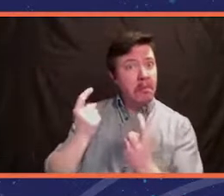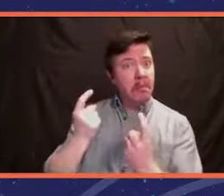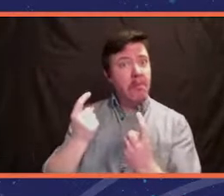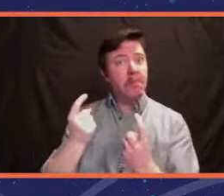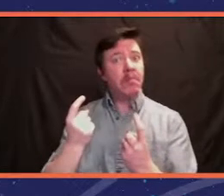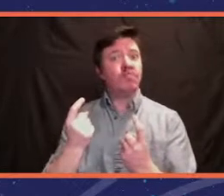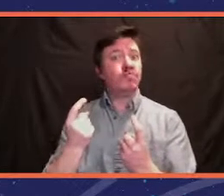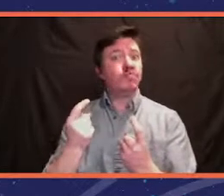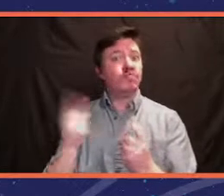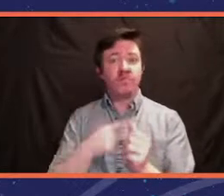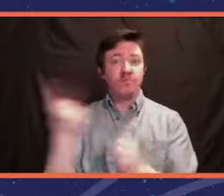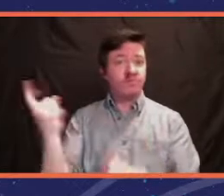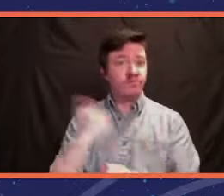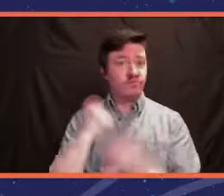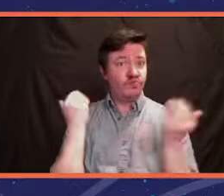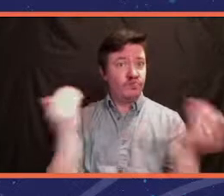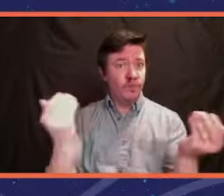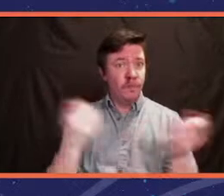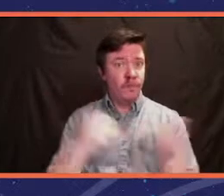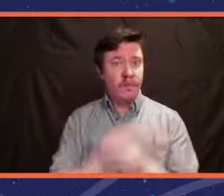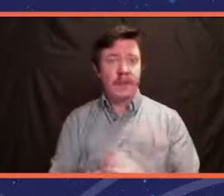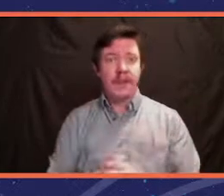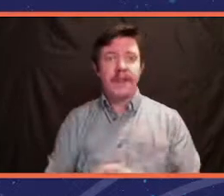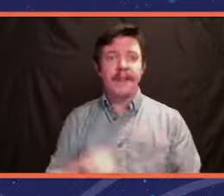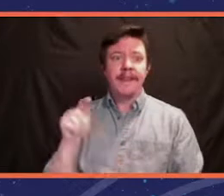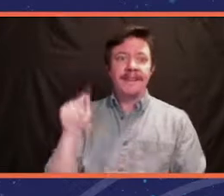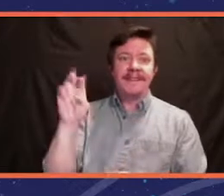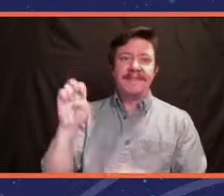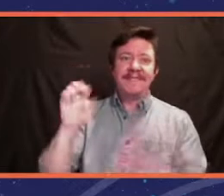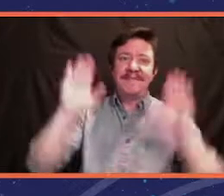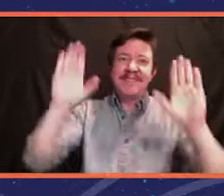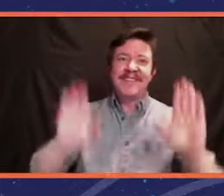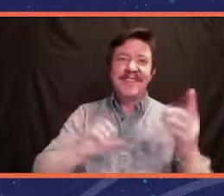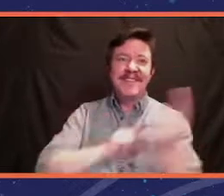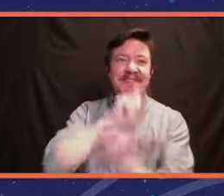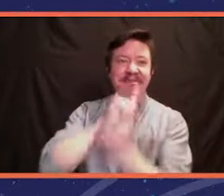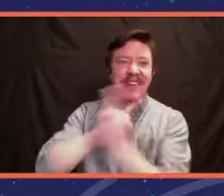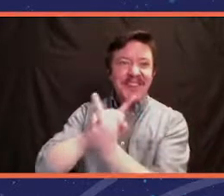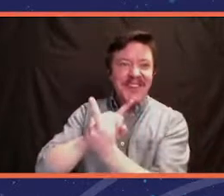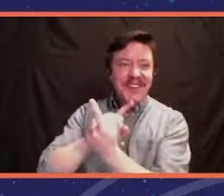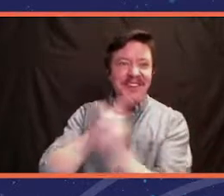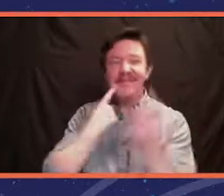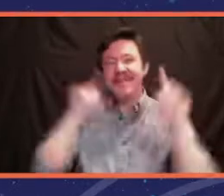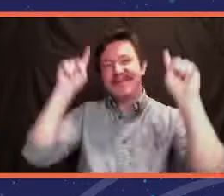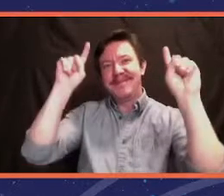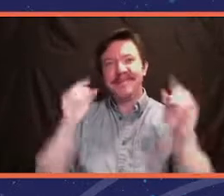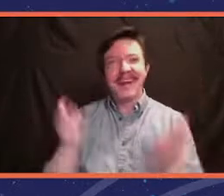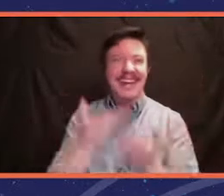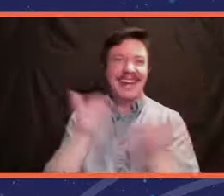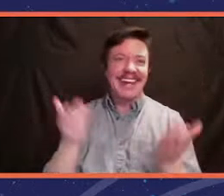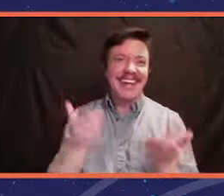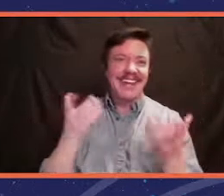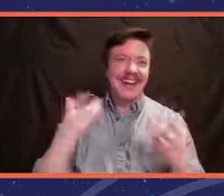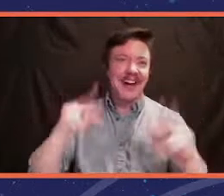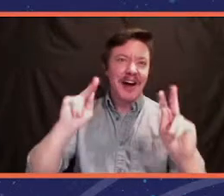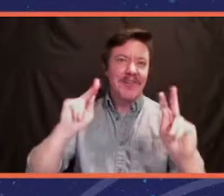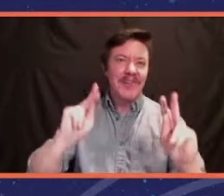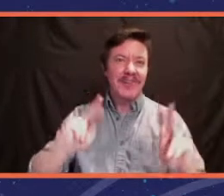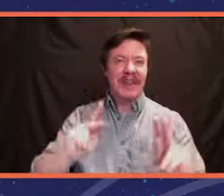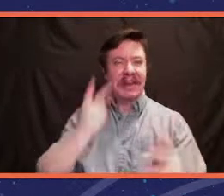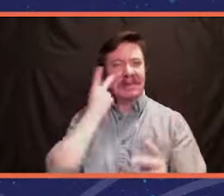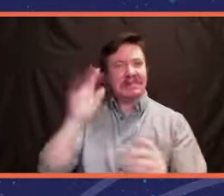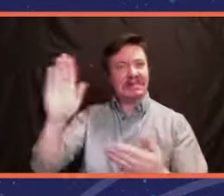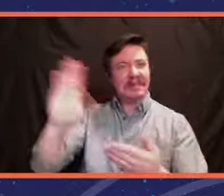question. Definitely. It's so great to meet you all finally here virtually. I've gotten a chance to have some glimpses of your work and have been admiring